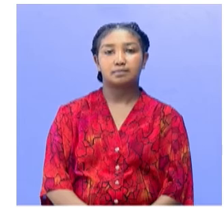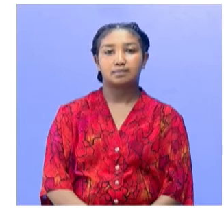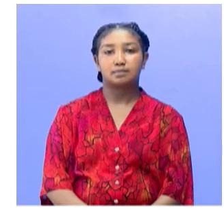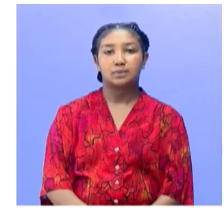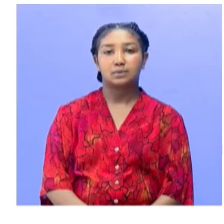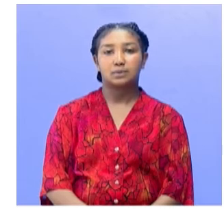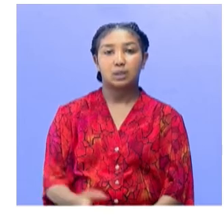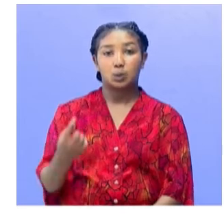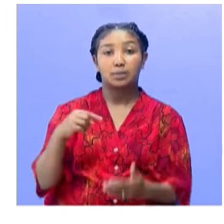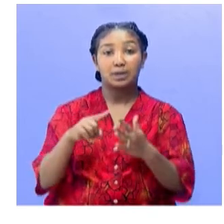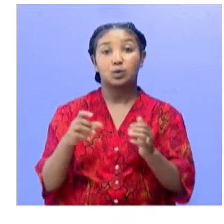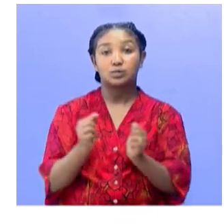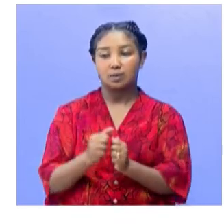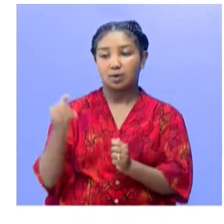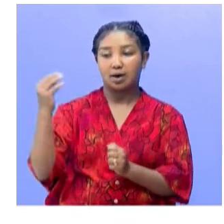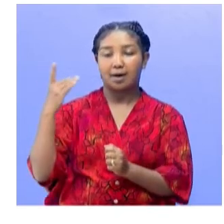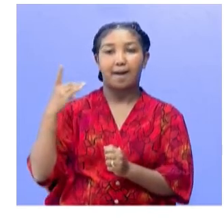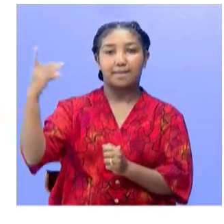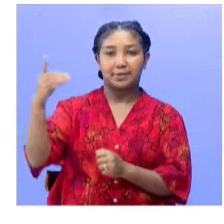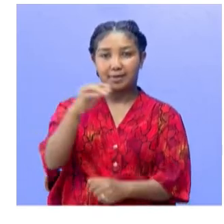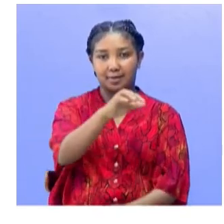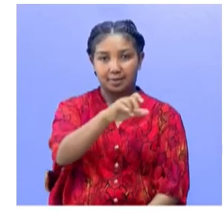with capital letter.